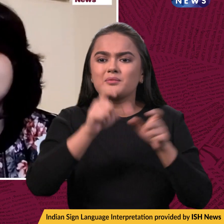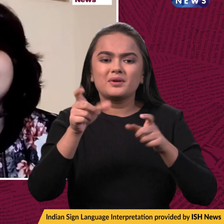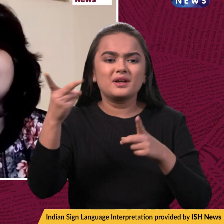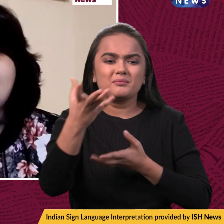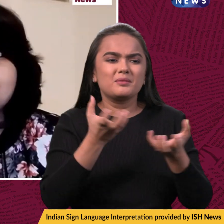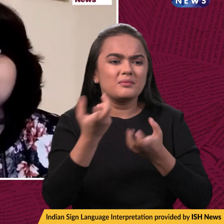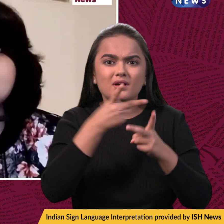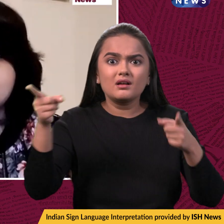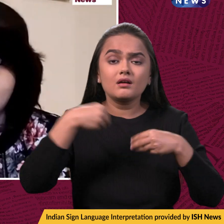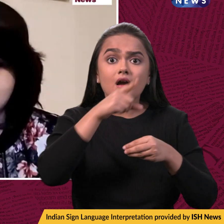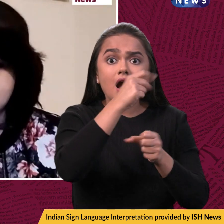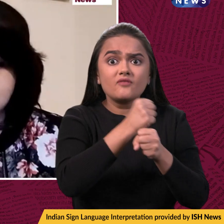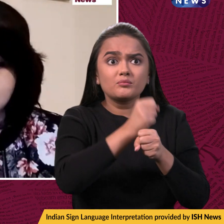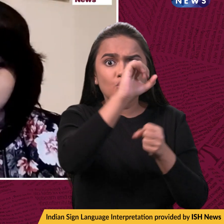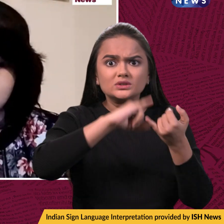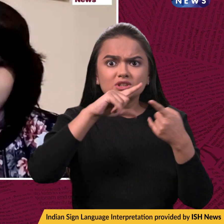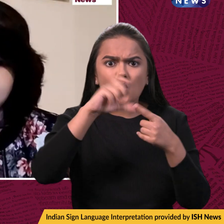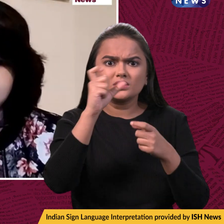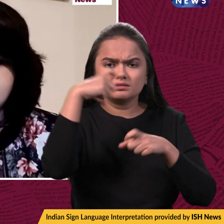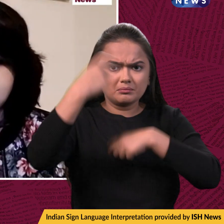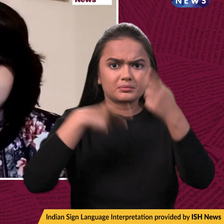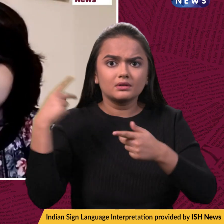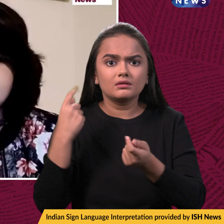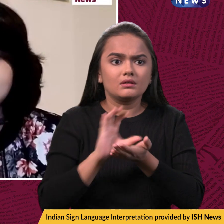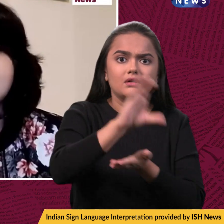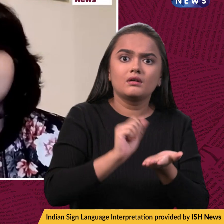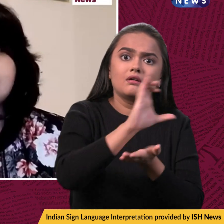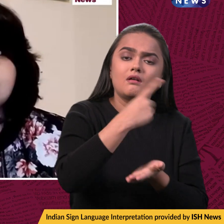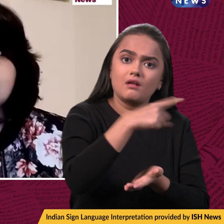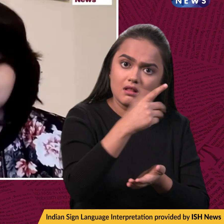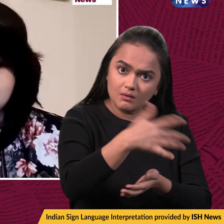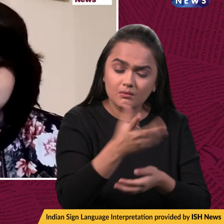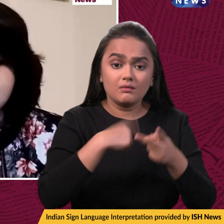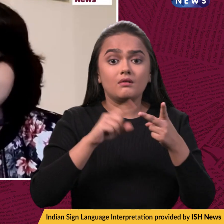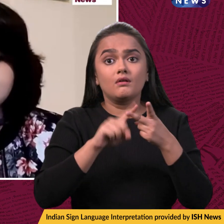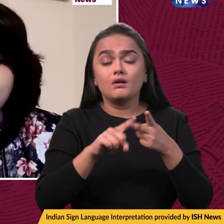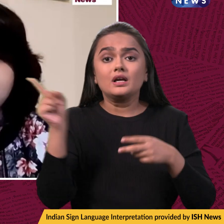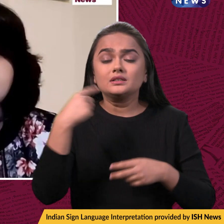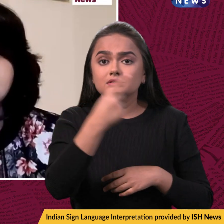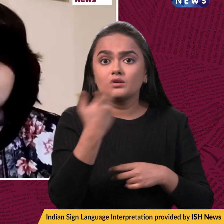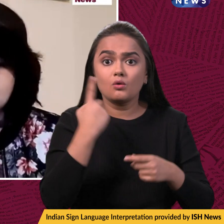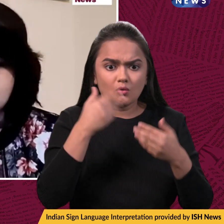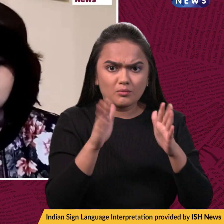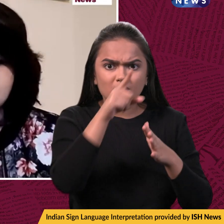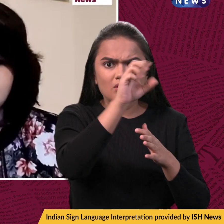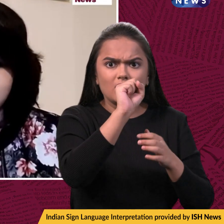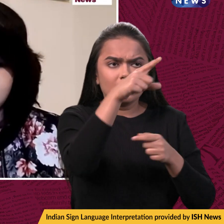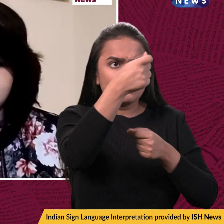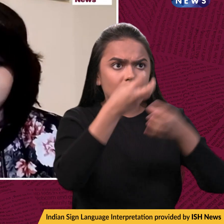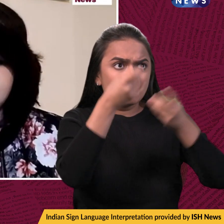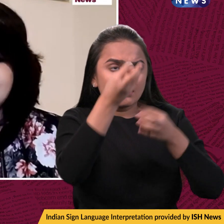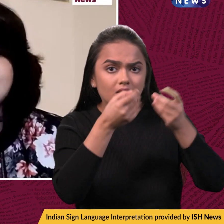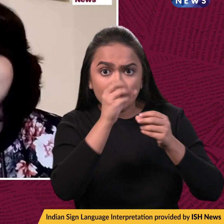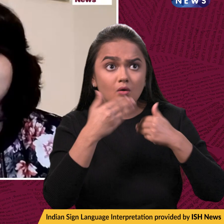investors to invest in government securities. According to the RBI, the scheme will allow retail investors to open and maintain their